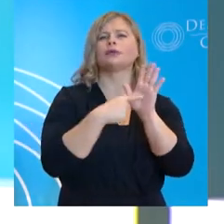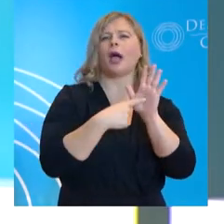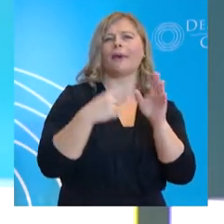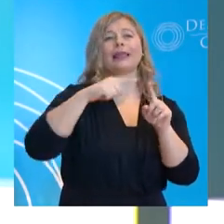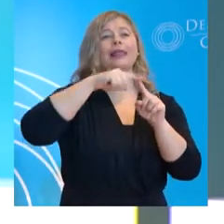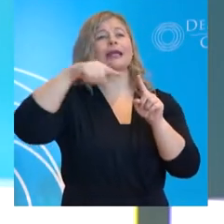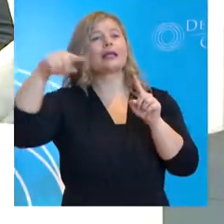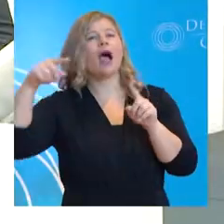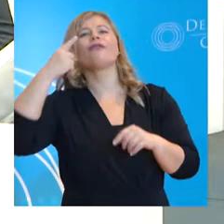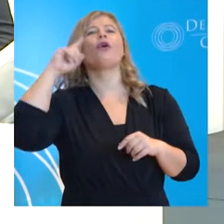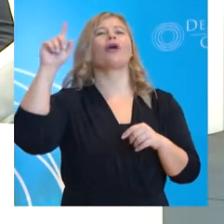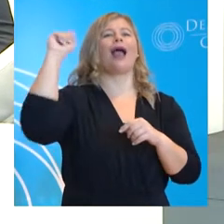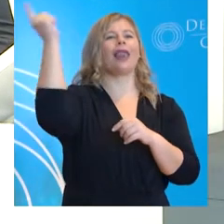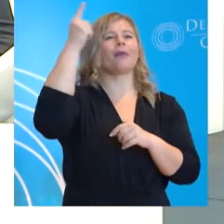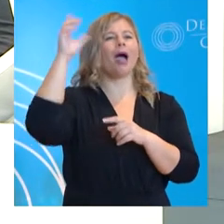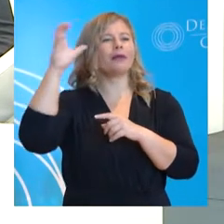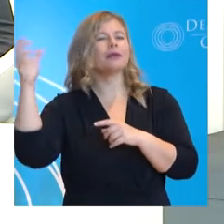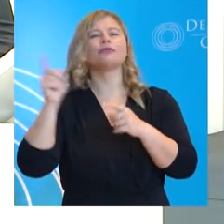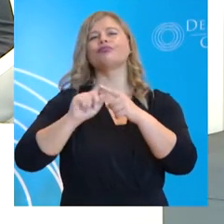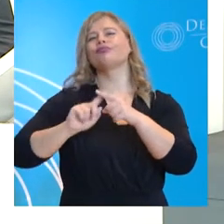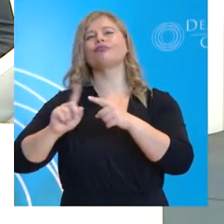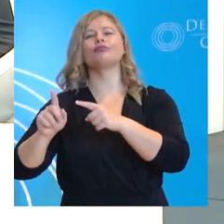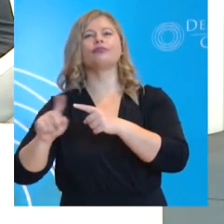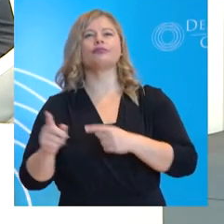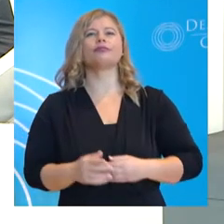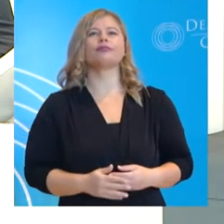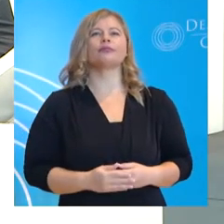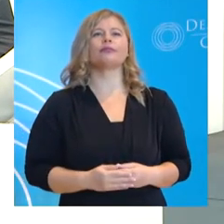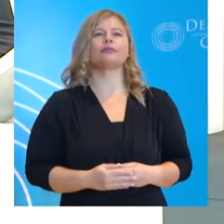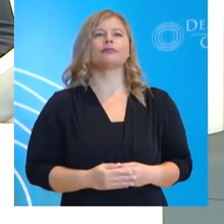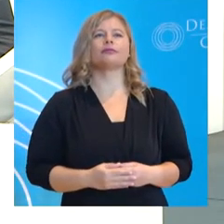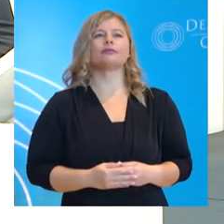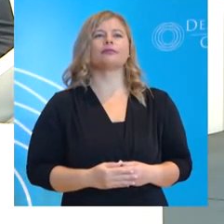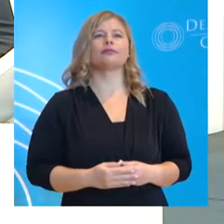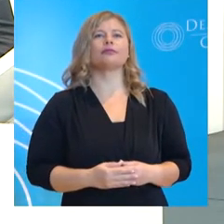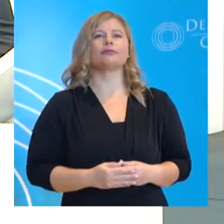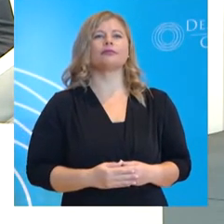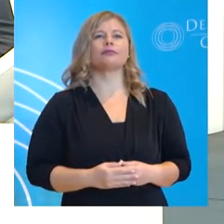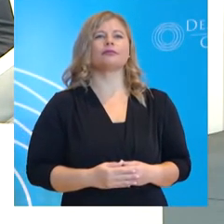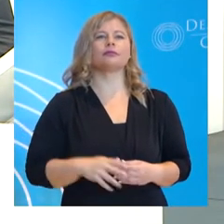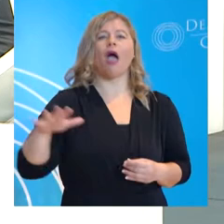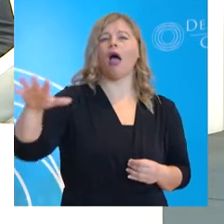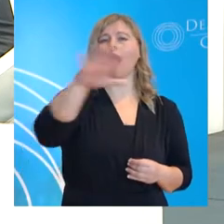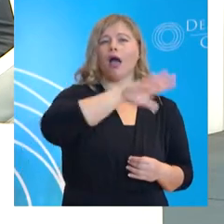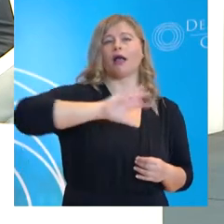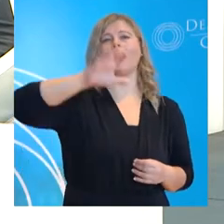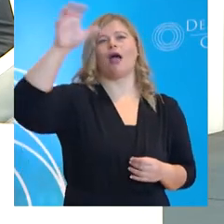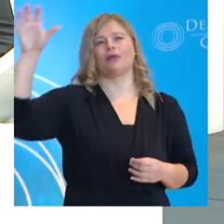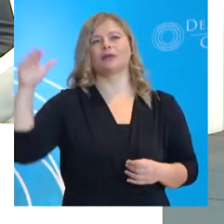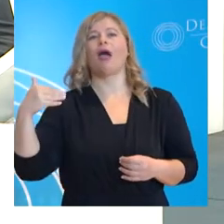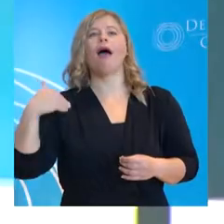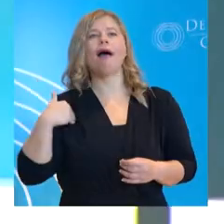for the next decades. We have an obligation to make sure that we have the capacity